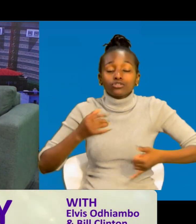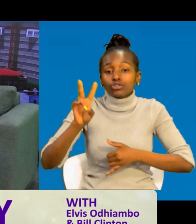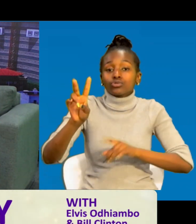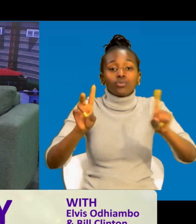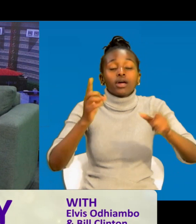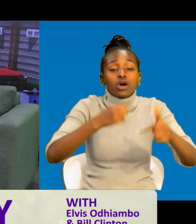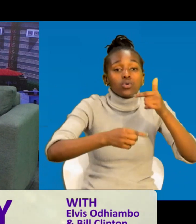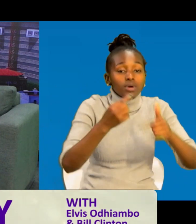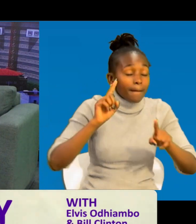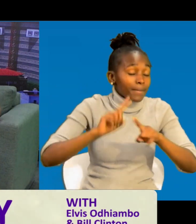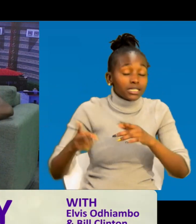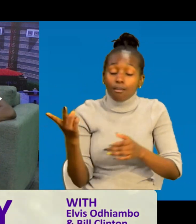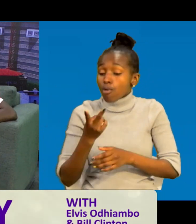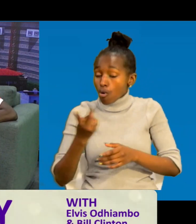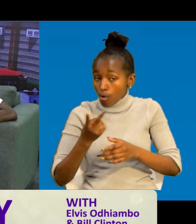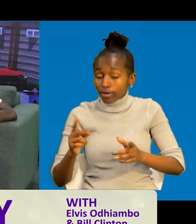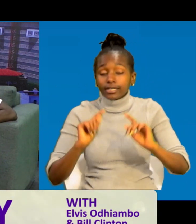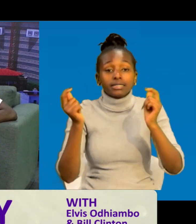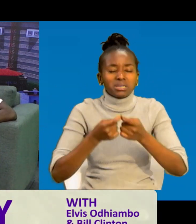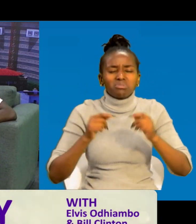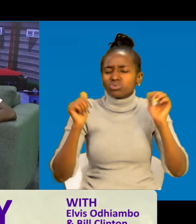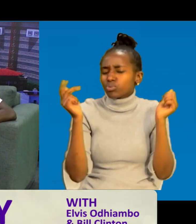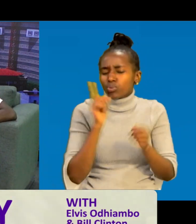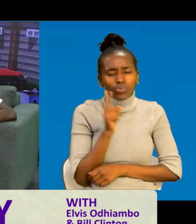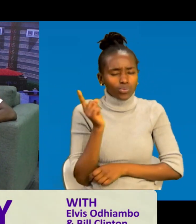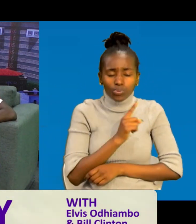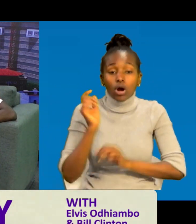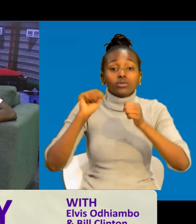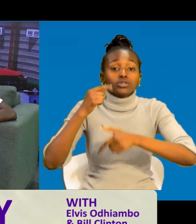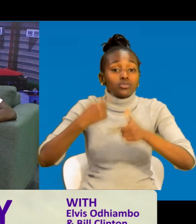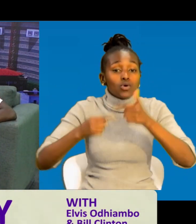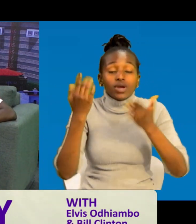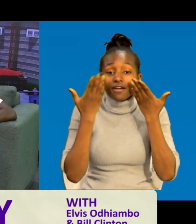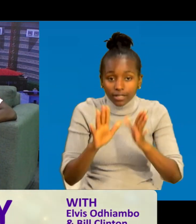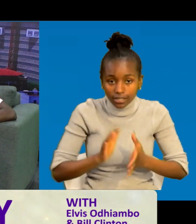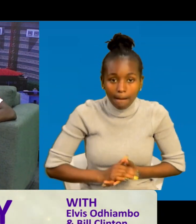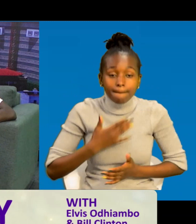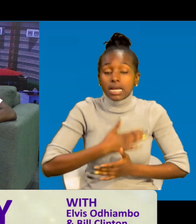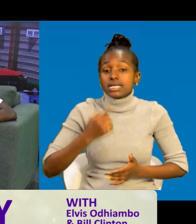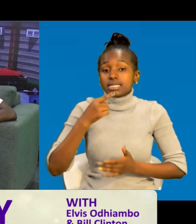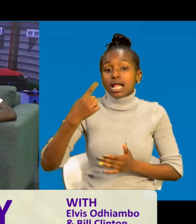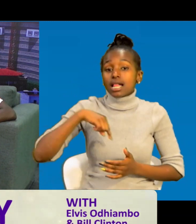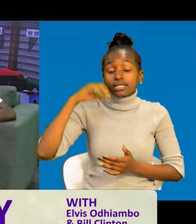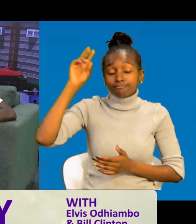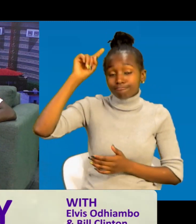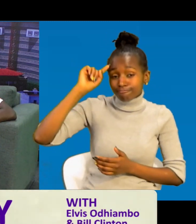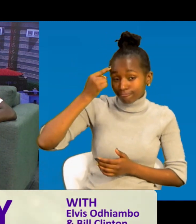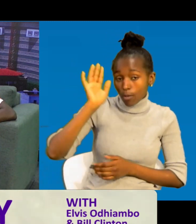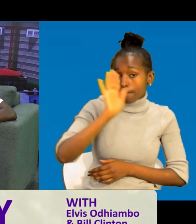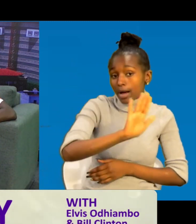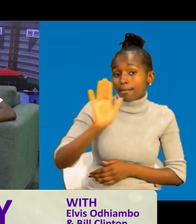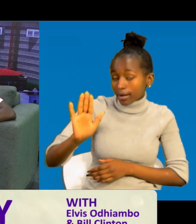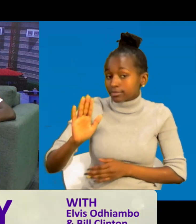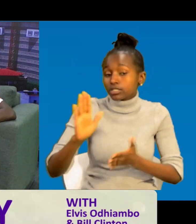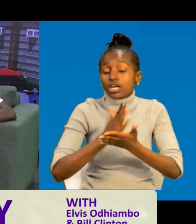teams are dangerous. Both teams can hurt their opponents. So we are asking you to send us your thoughts and opinions as far as the